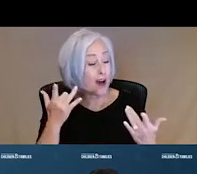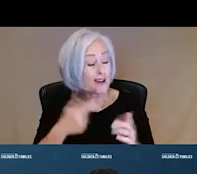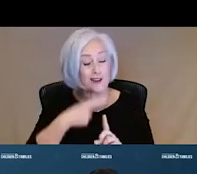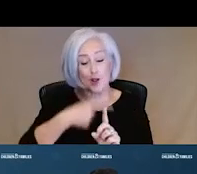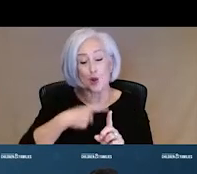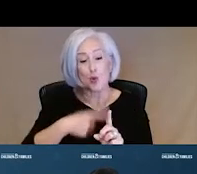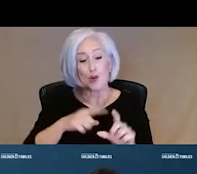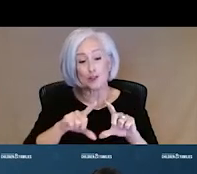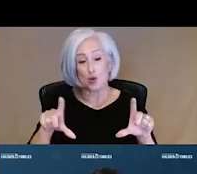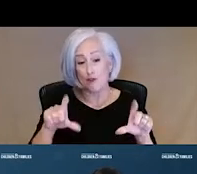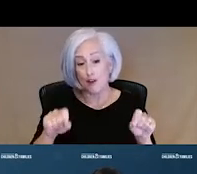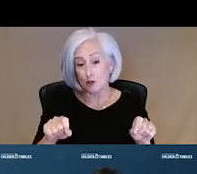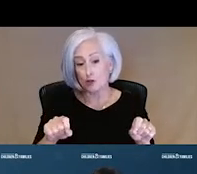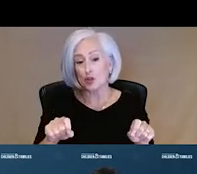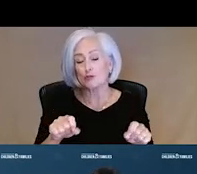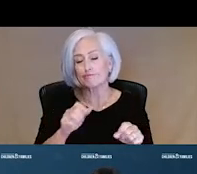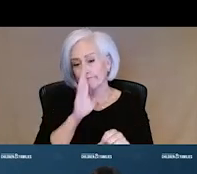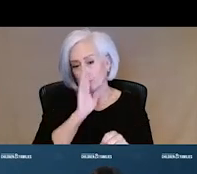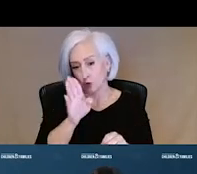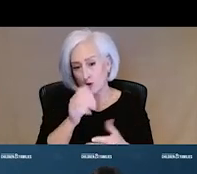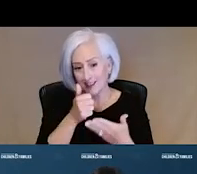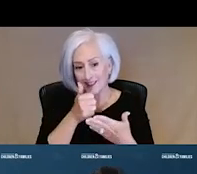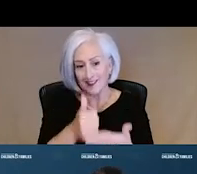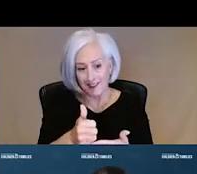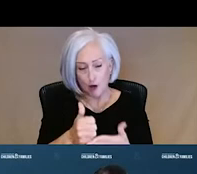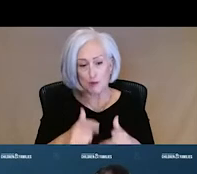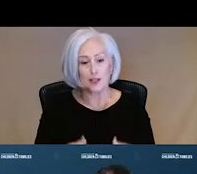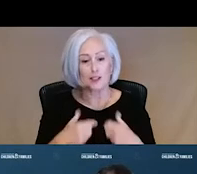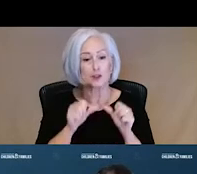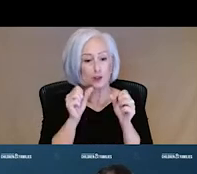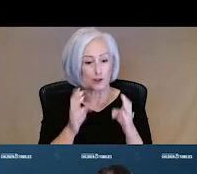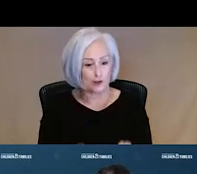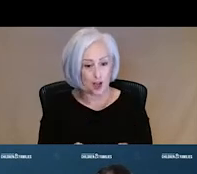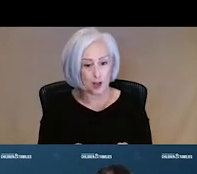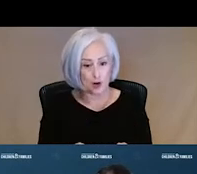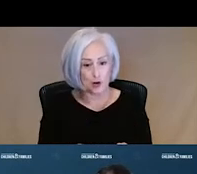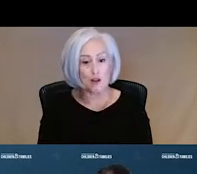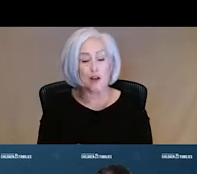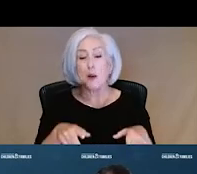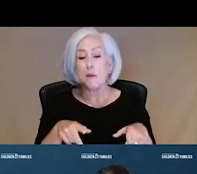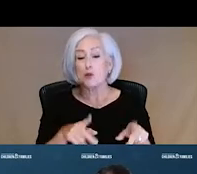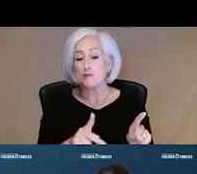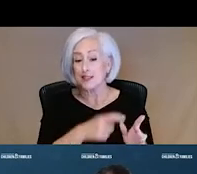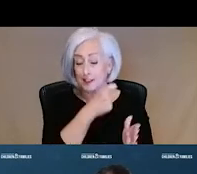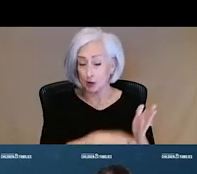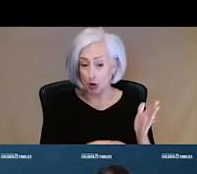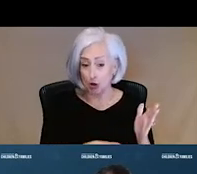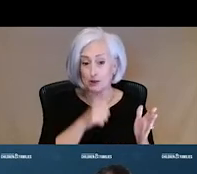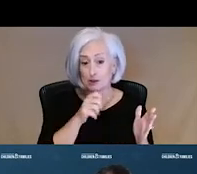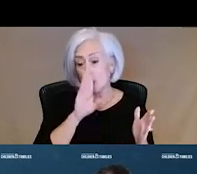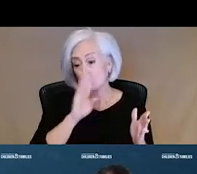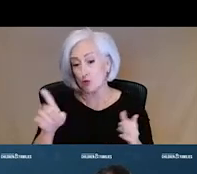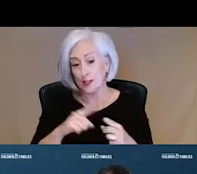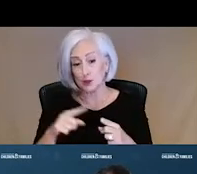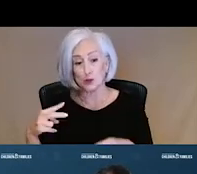survivor. Remember, it must be an allowable cost and not directly paid to the victim. For example, paying rent on behalf of the victim directly